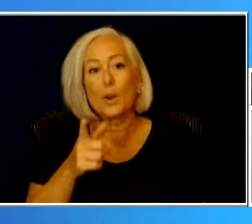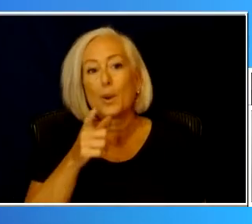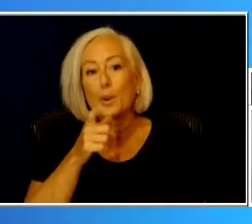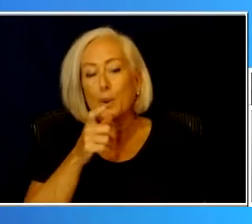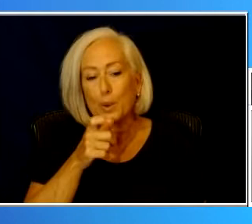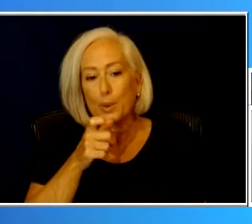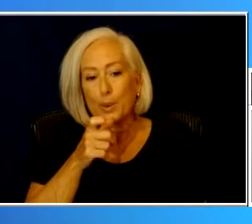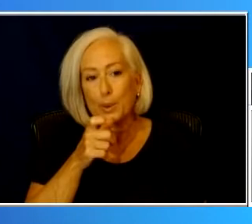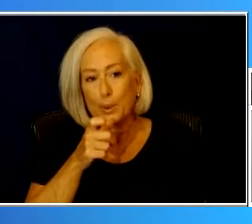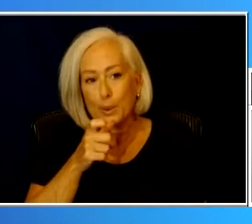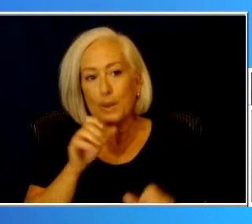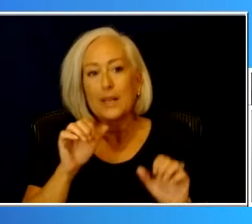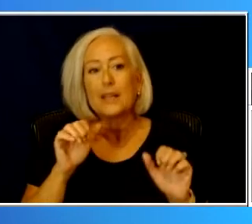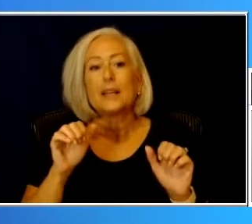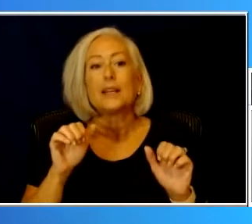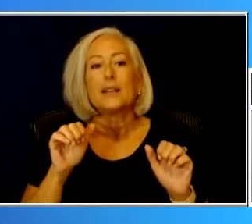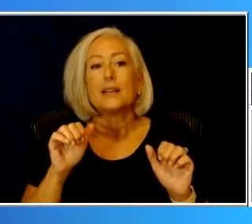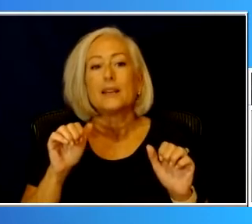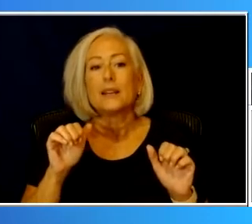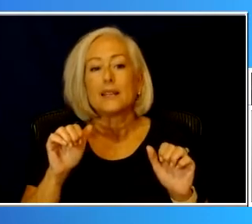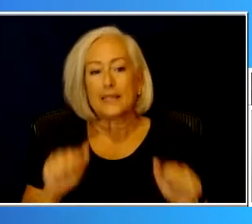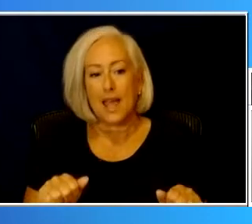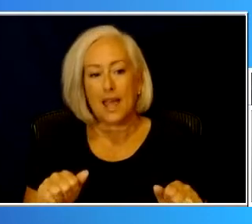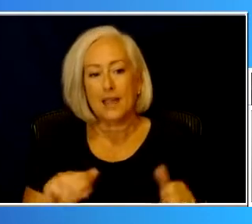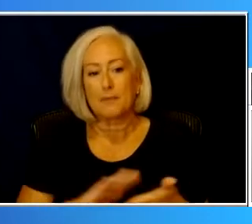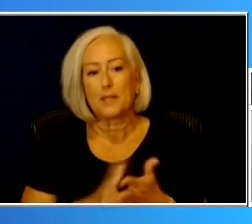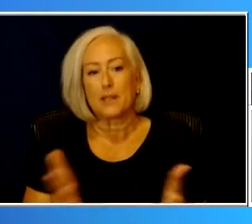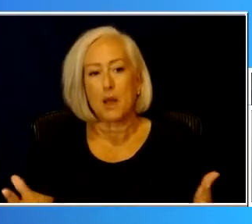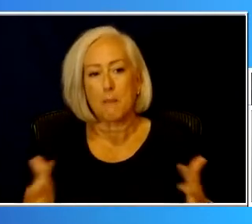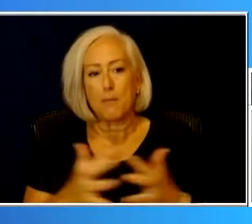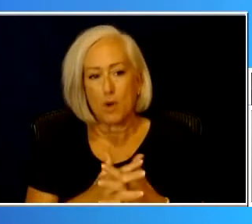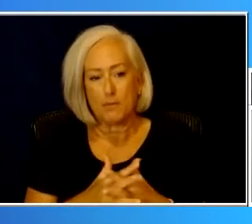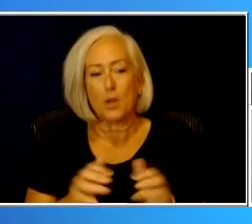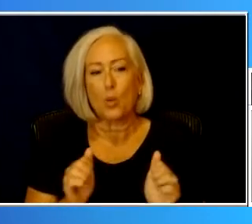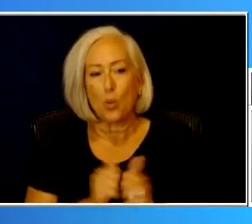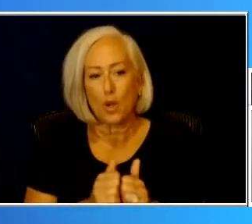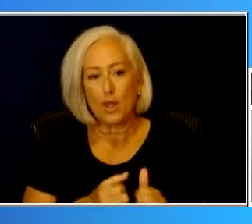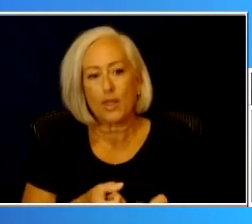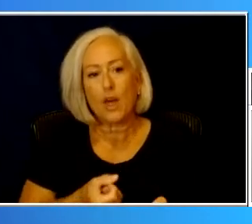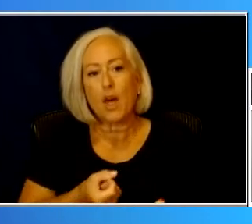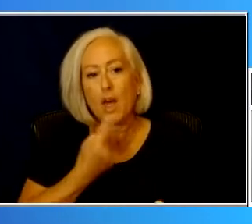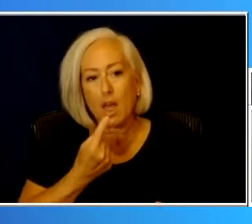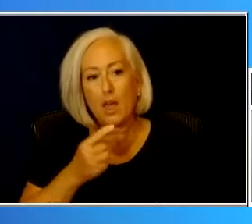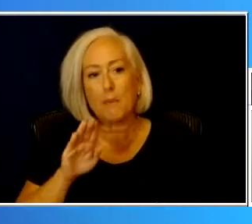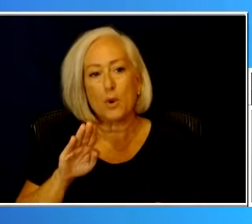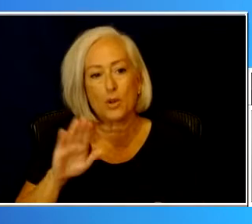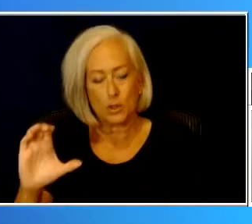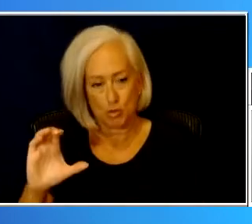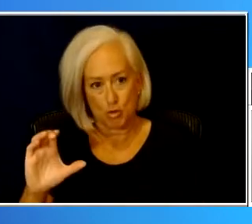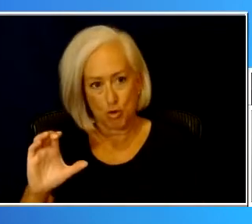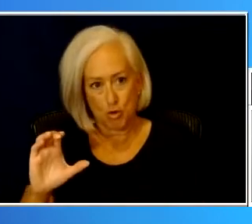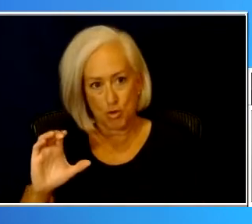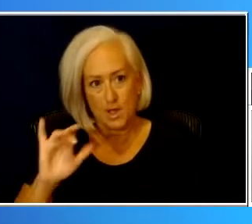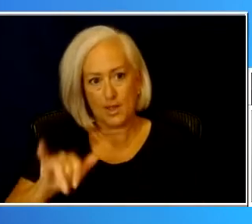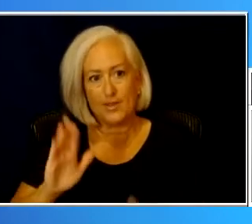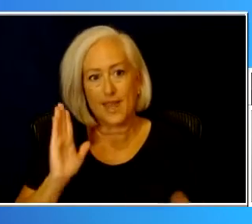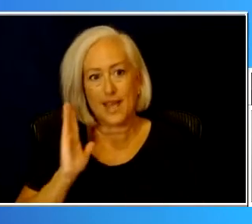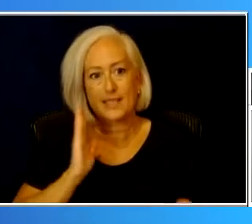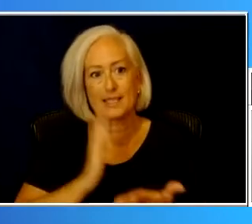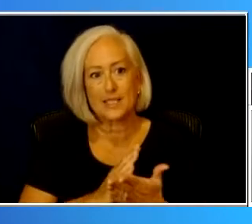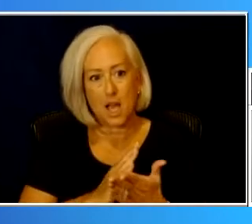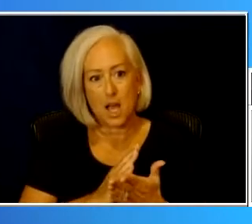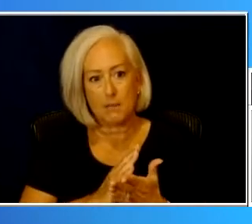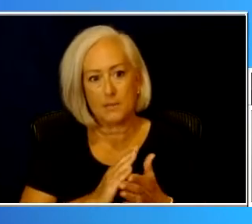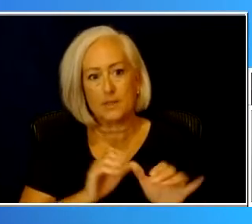of reproductive age taking an oral contraceptive pill or anything that stops ovulation can